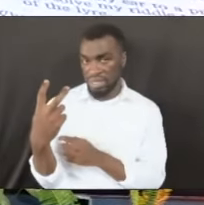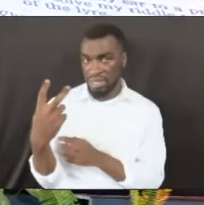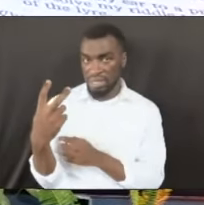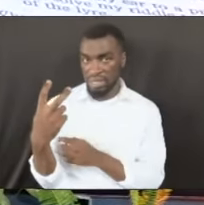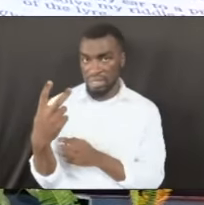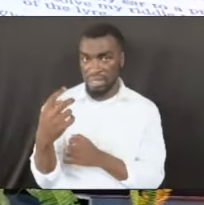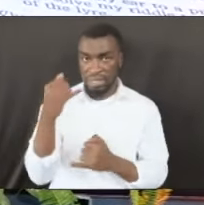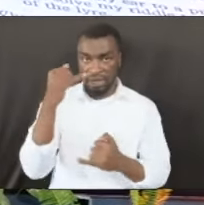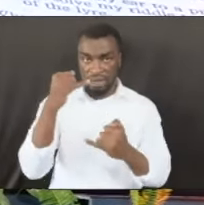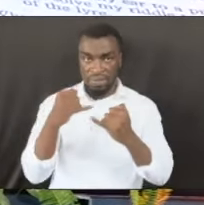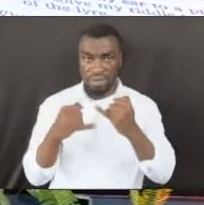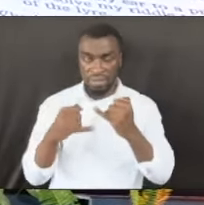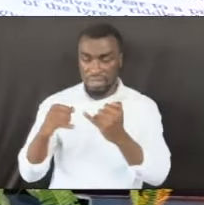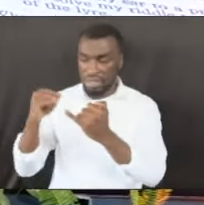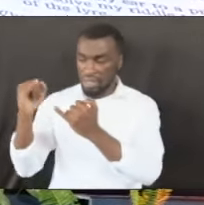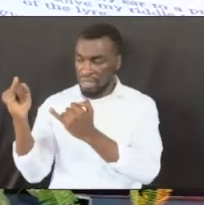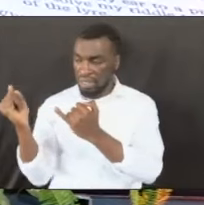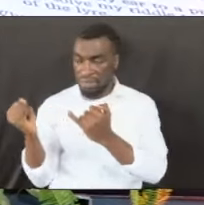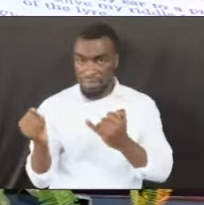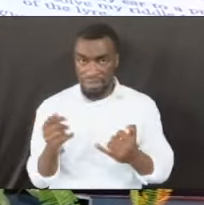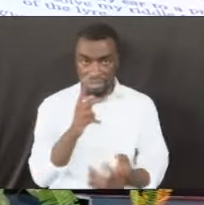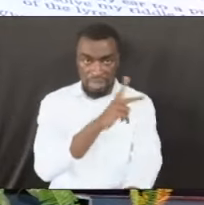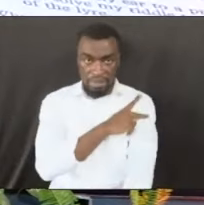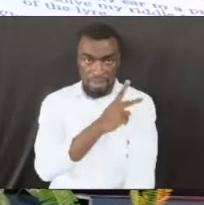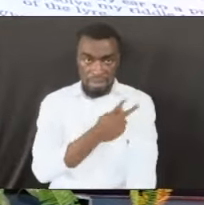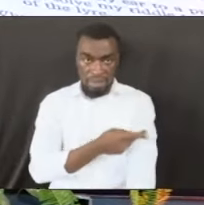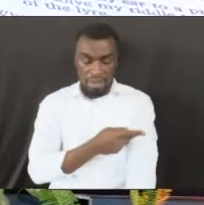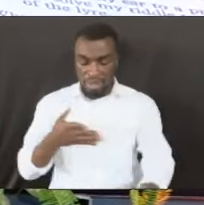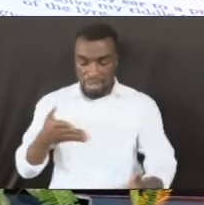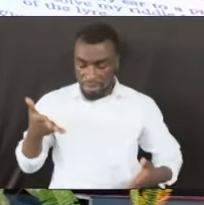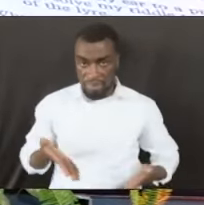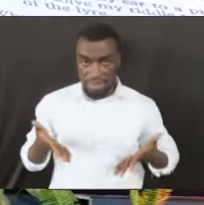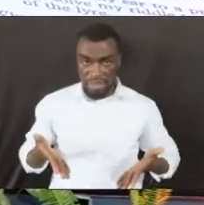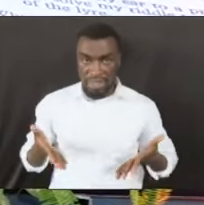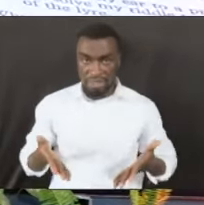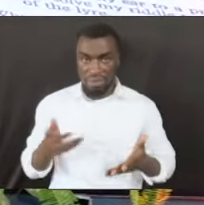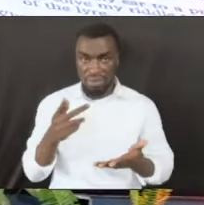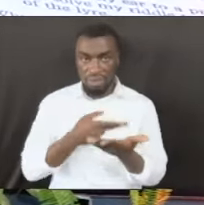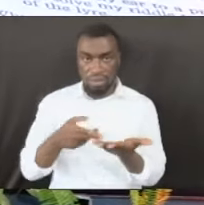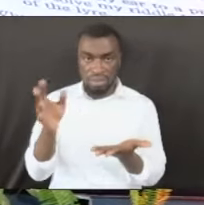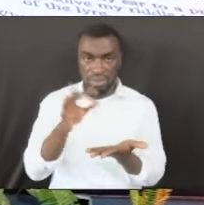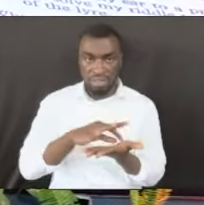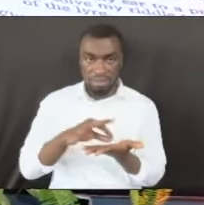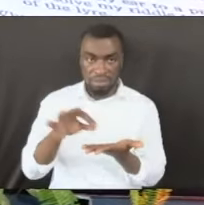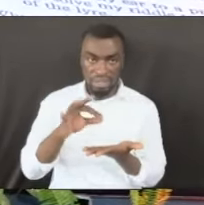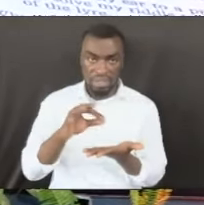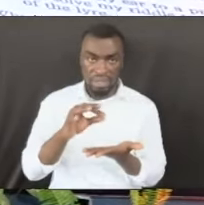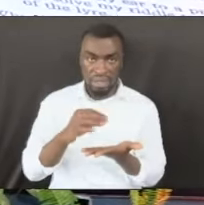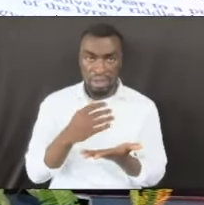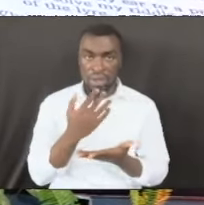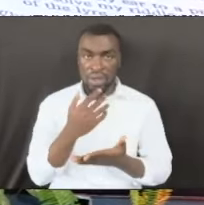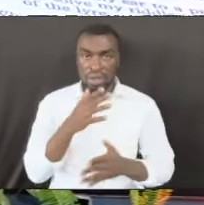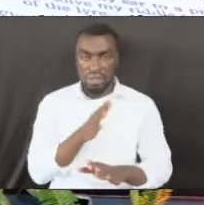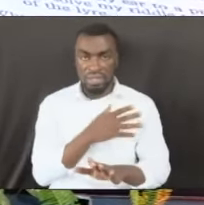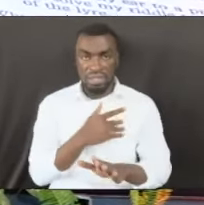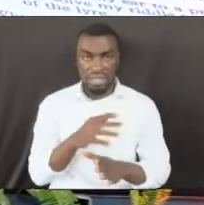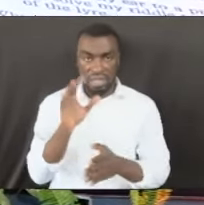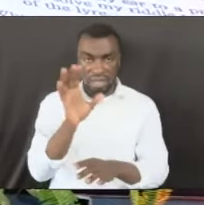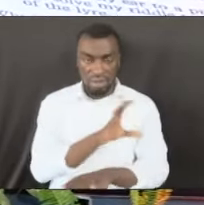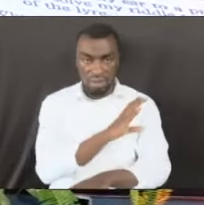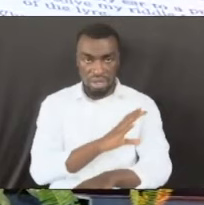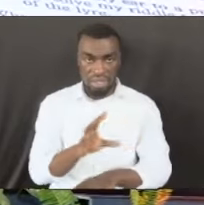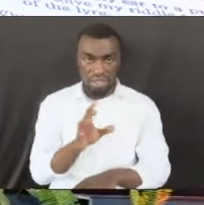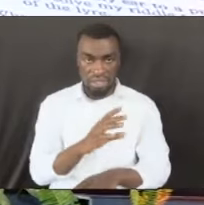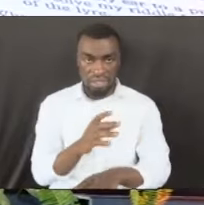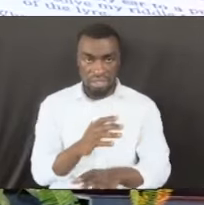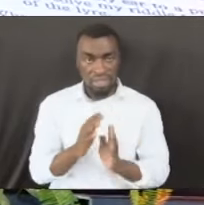yes, invite the power and the presence of the Holy Spirit. I will do a chorus. You don't sing with me. You